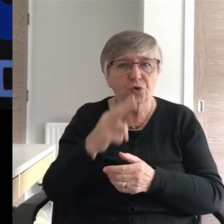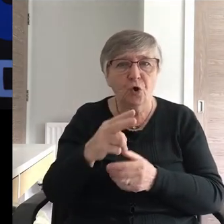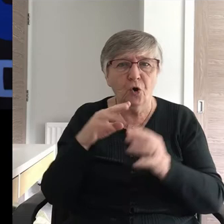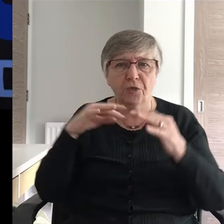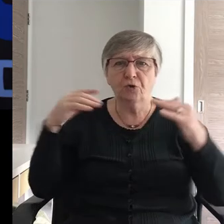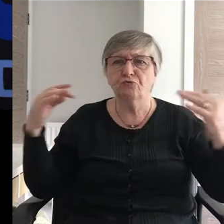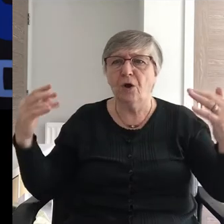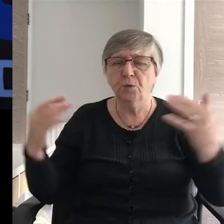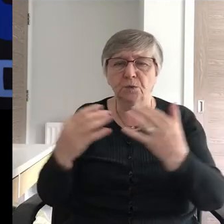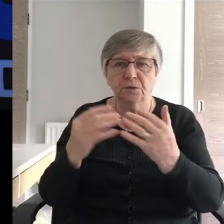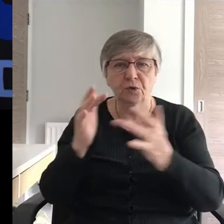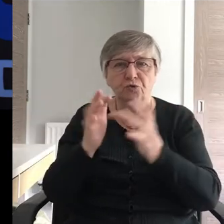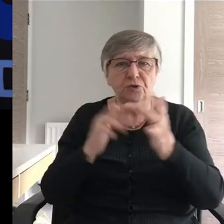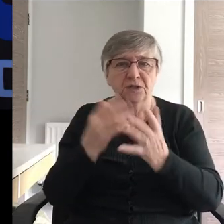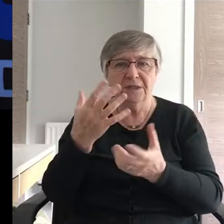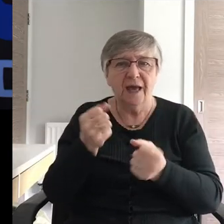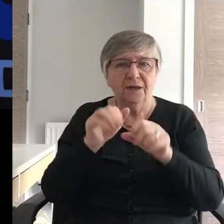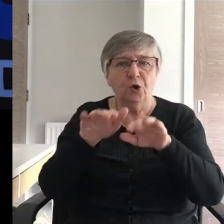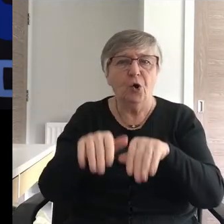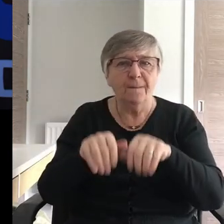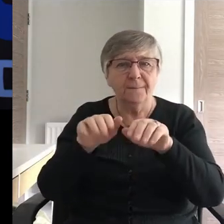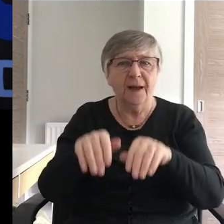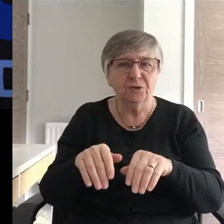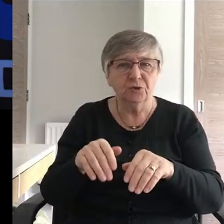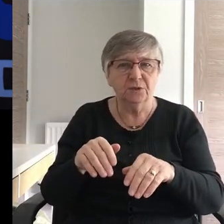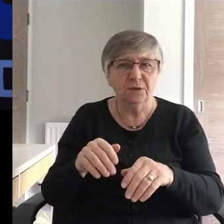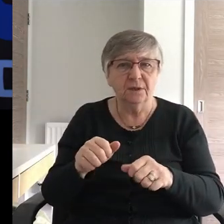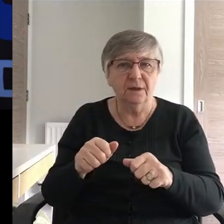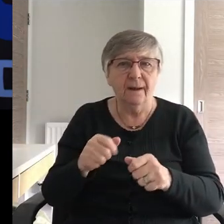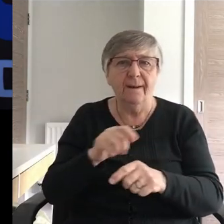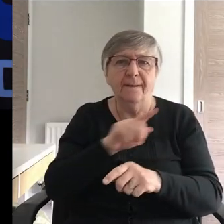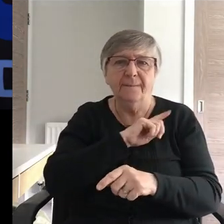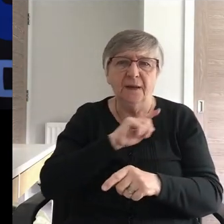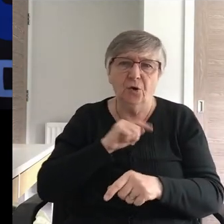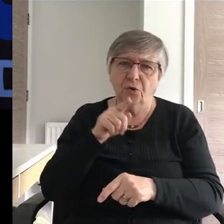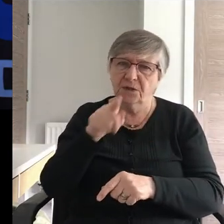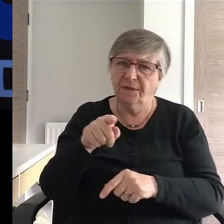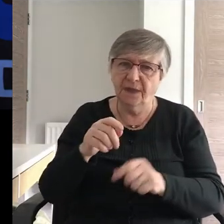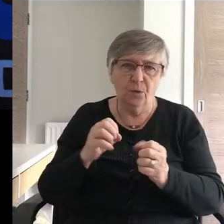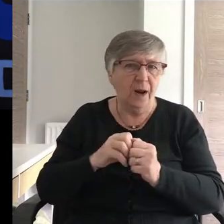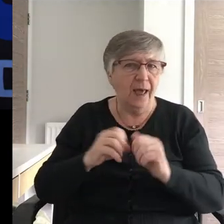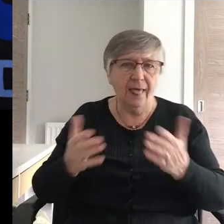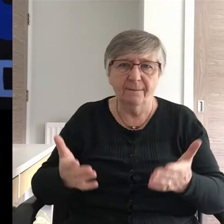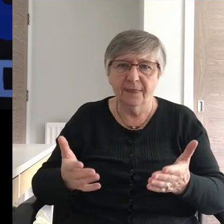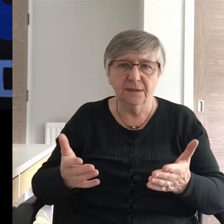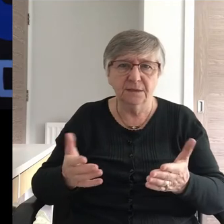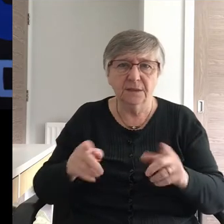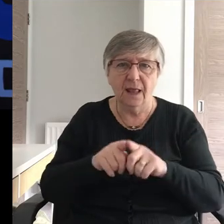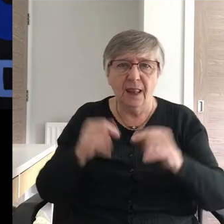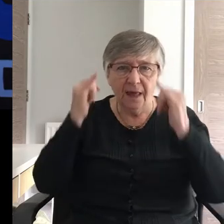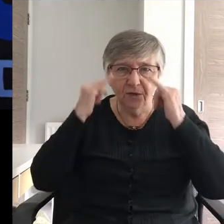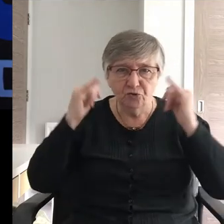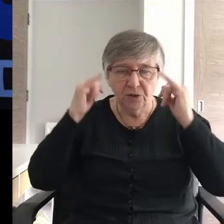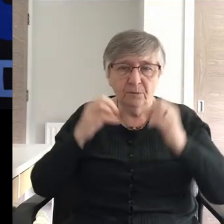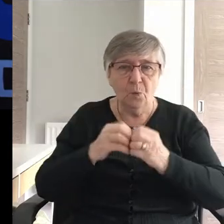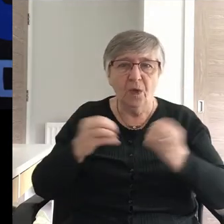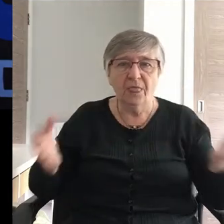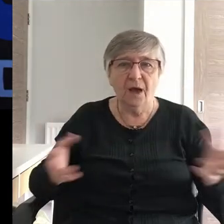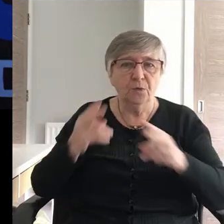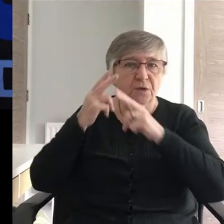When he saw the crowds, he had compassion on them because they were harassed and helpless, like sheep without a shepherd.